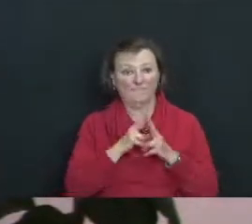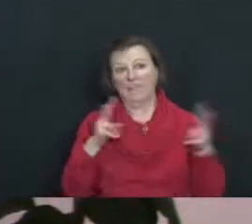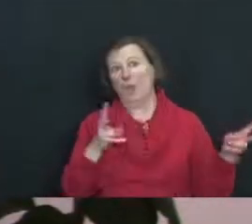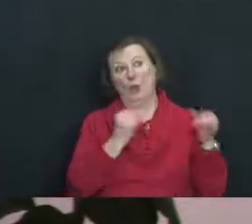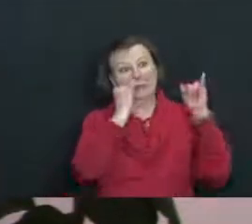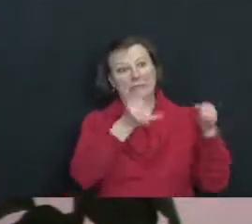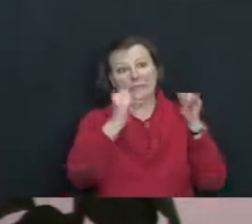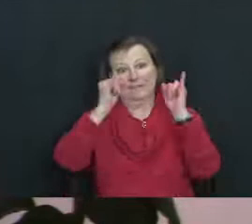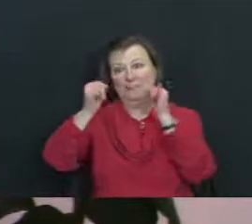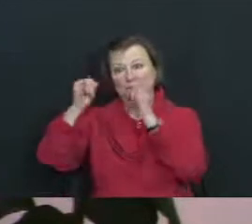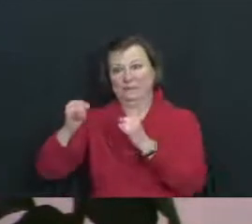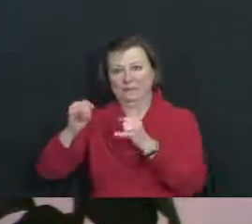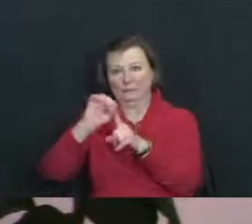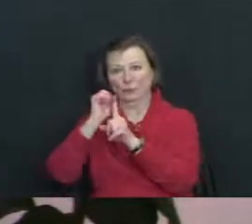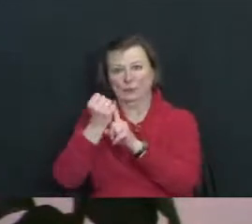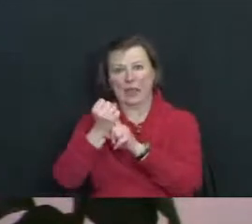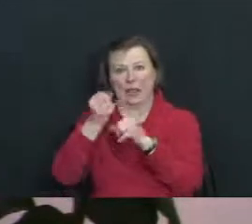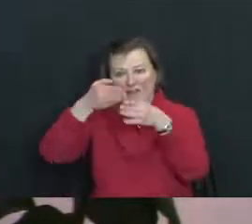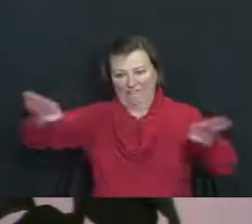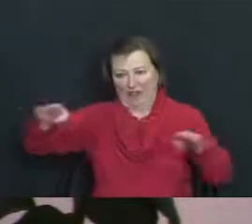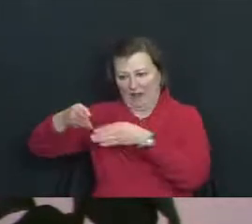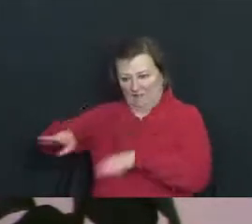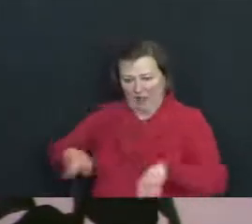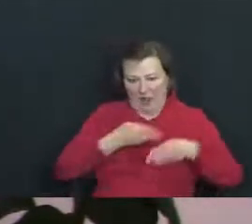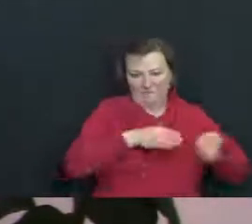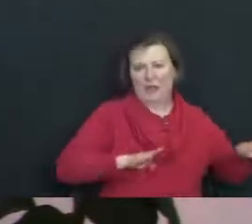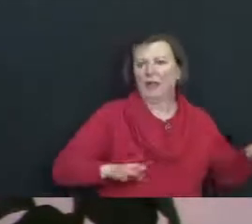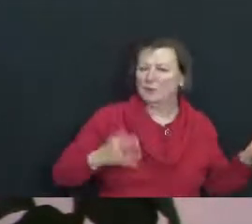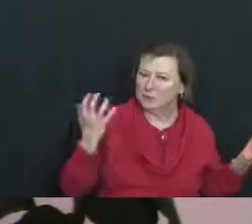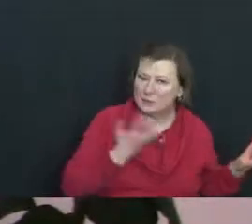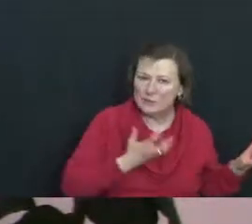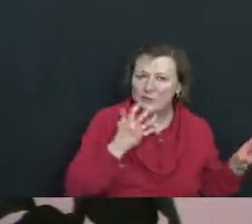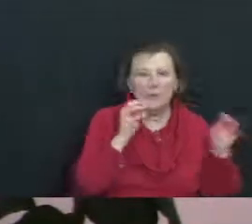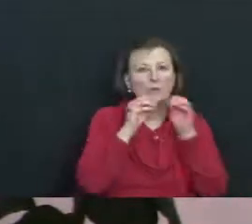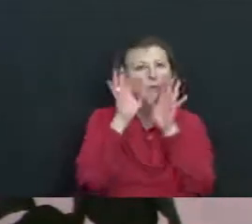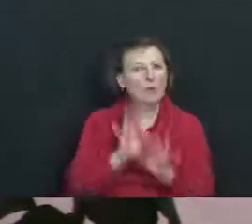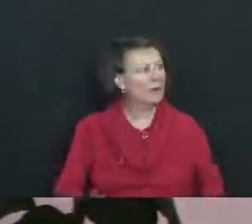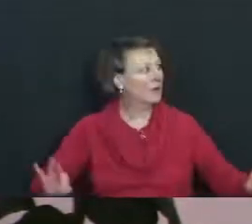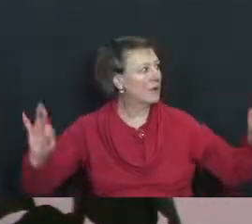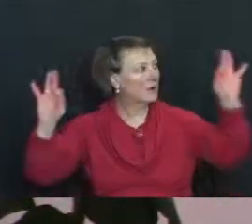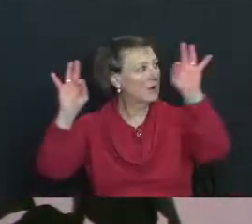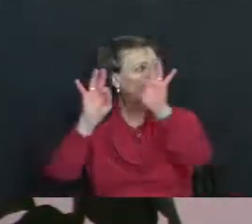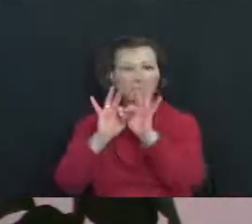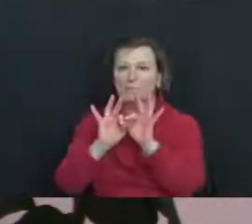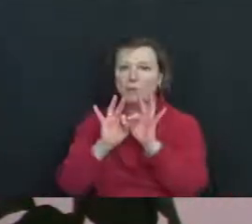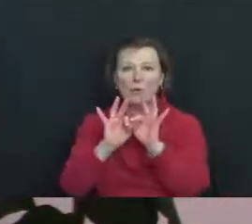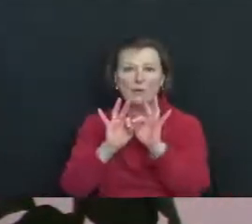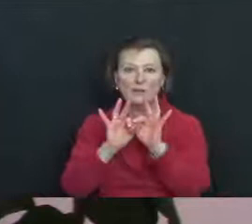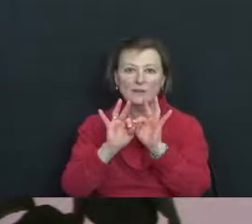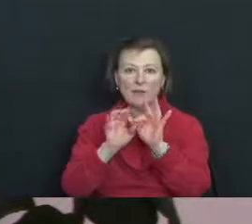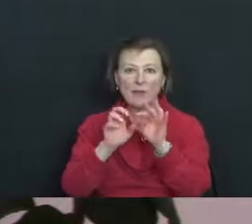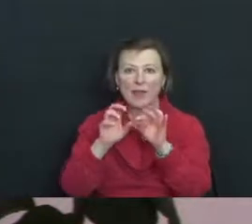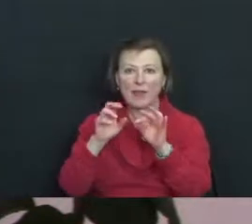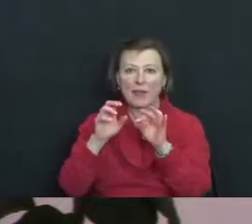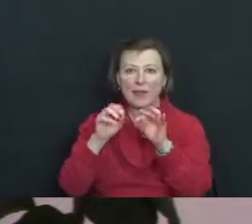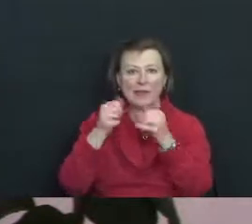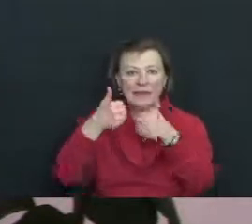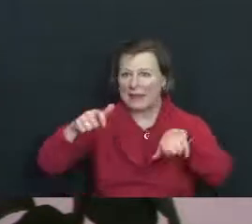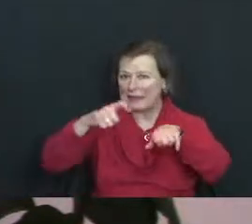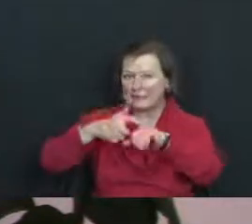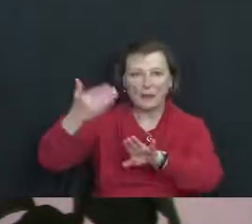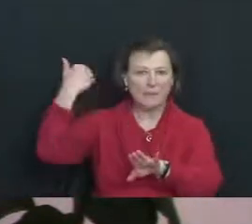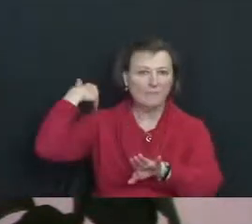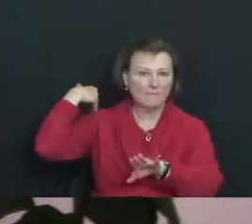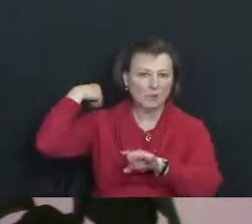hyper-individualistic society. And that's why it's more important than ever. It's more important than ever